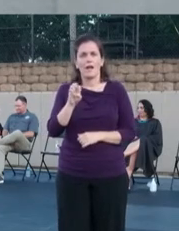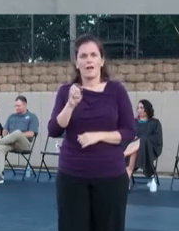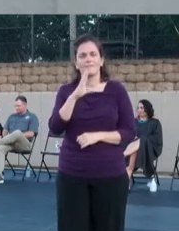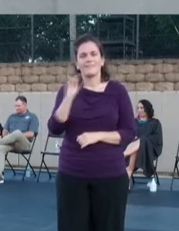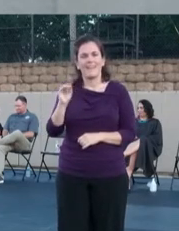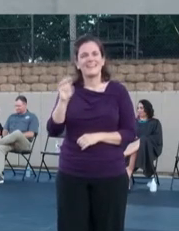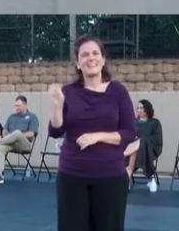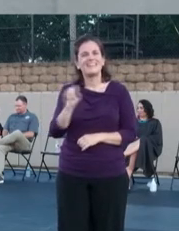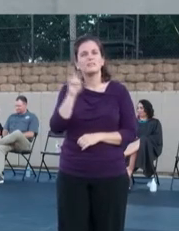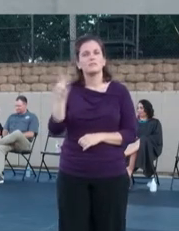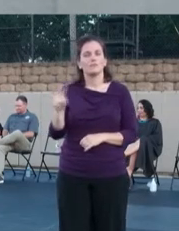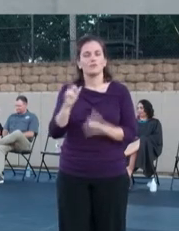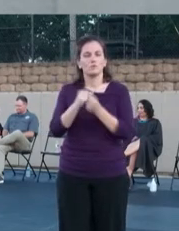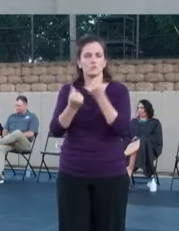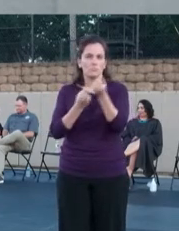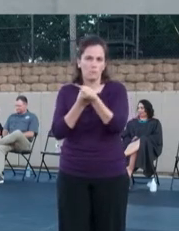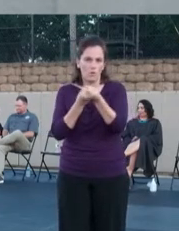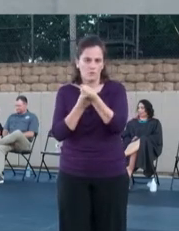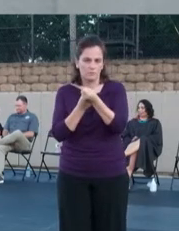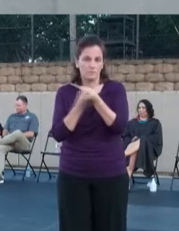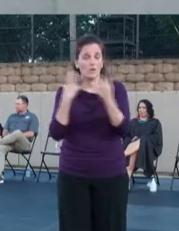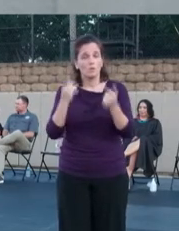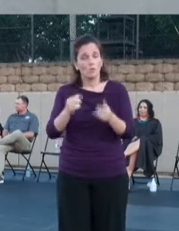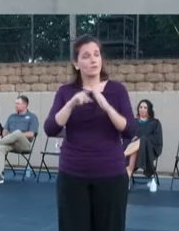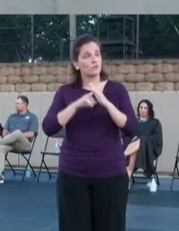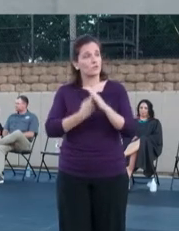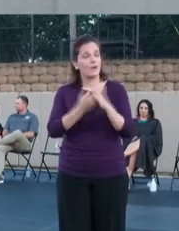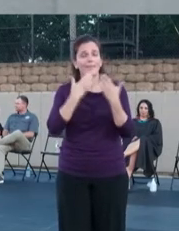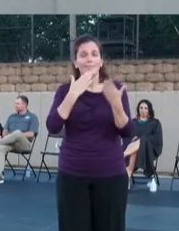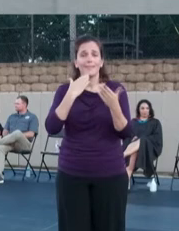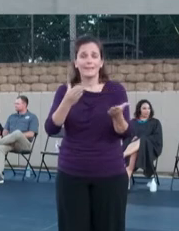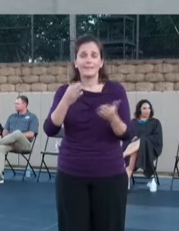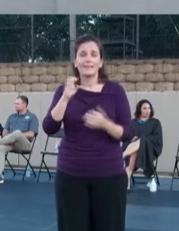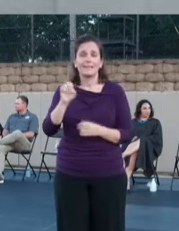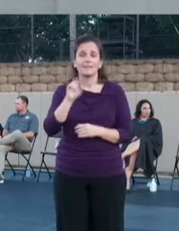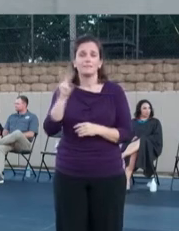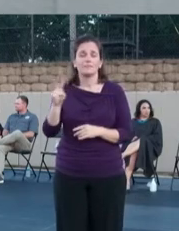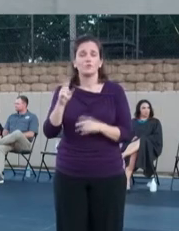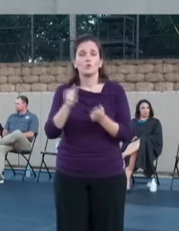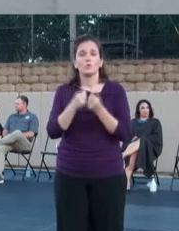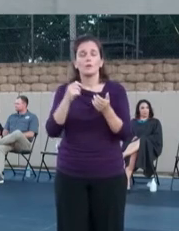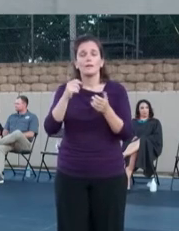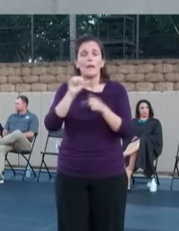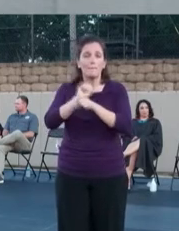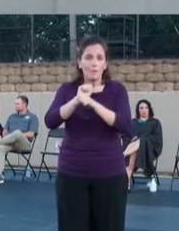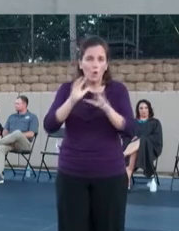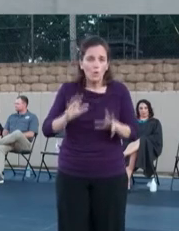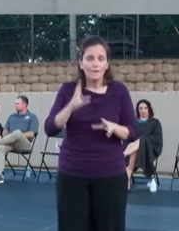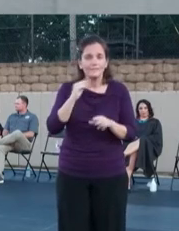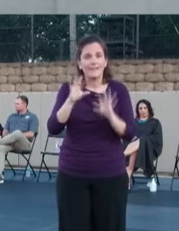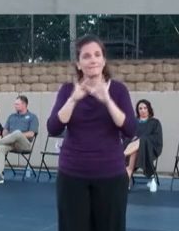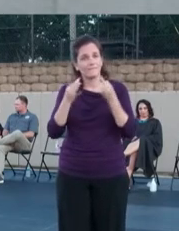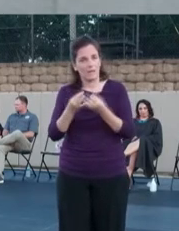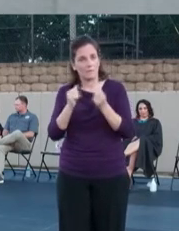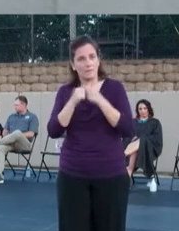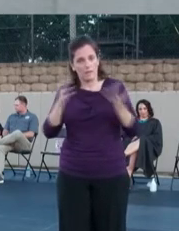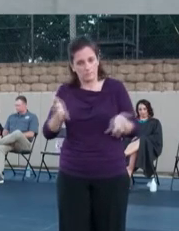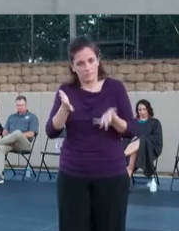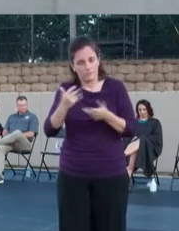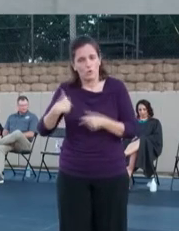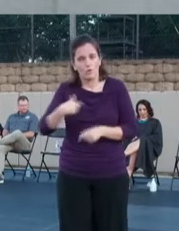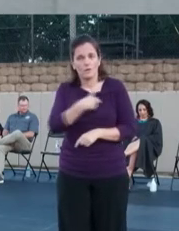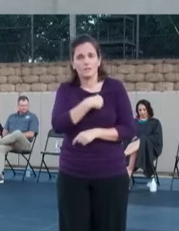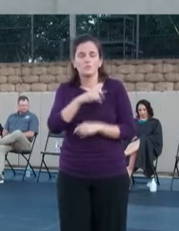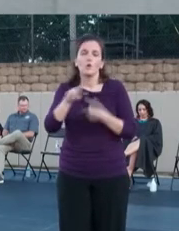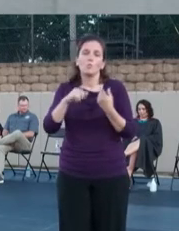like to start off by thanking all the school employees, family members, and others who have pushed us to reach our full potential, even when that was